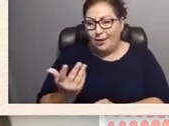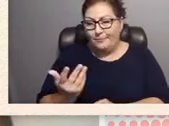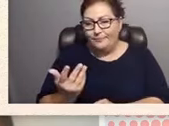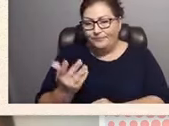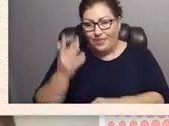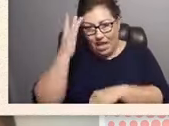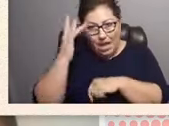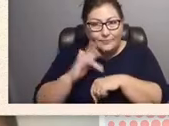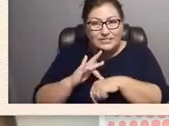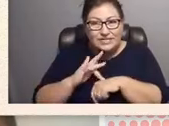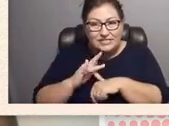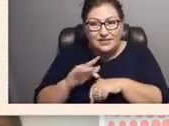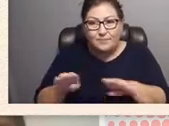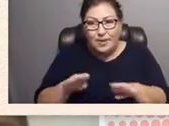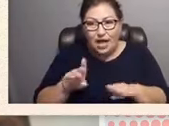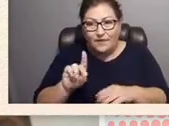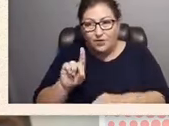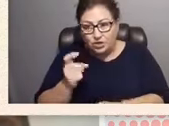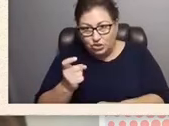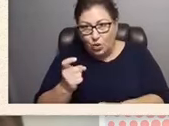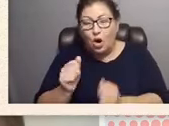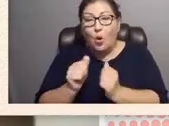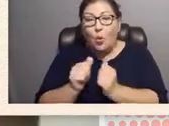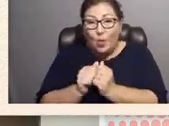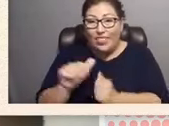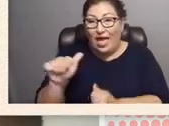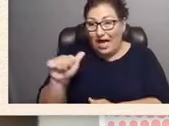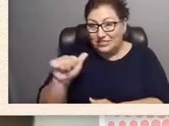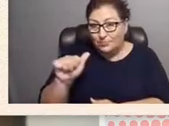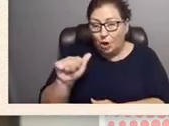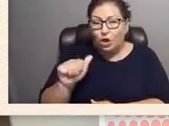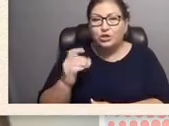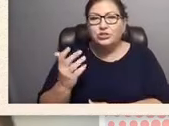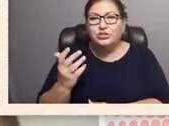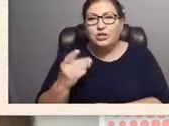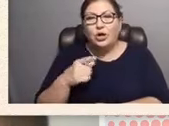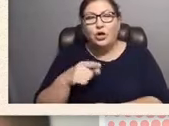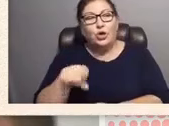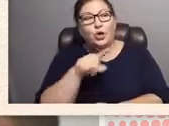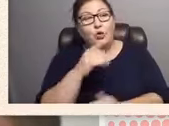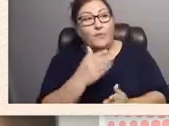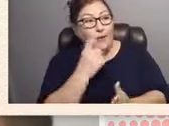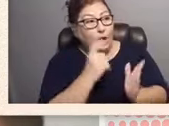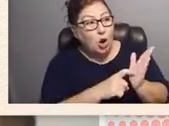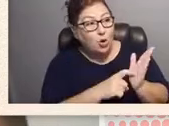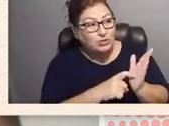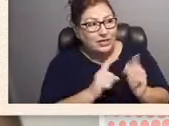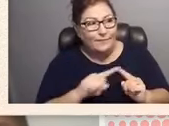disorder along with Asperger's, like you guys may notice it, but I don't.